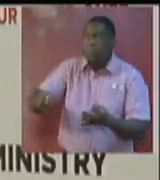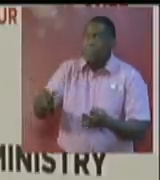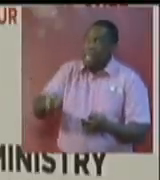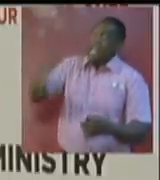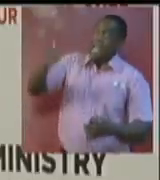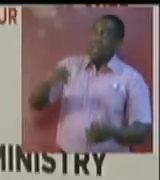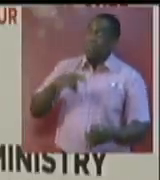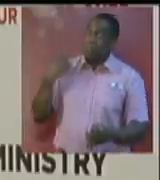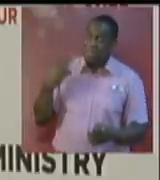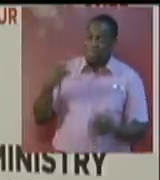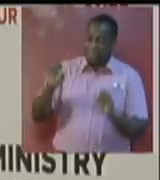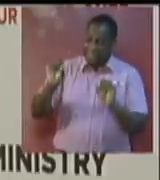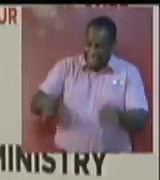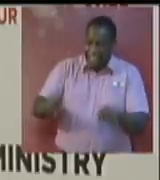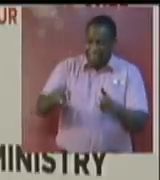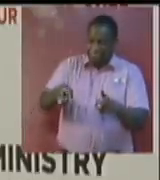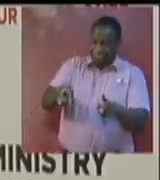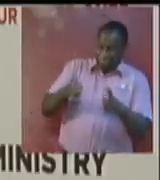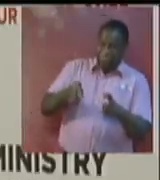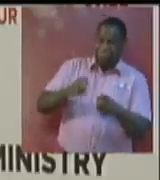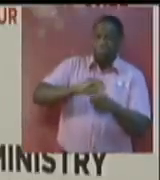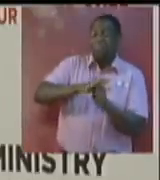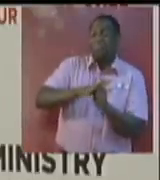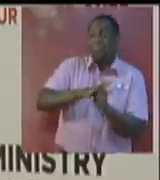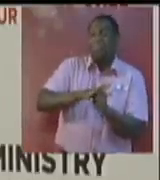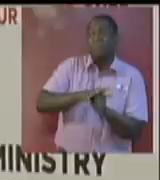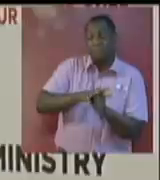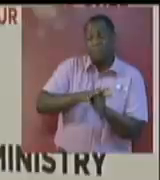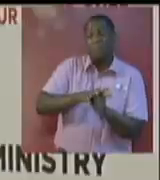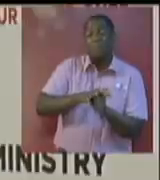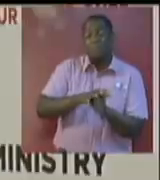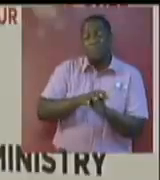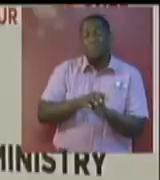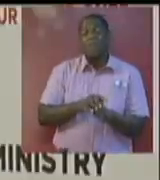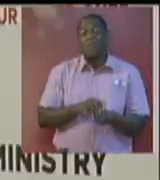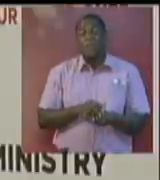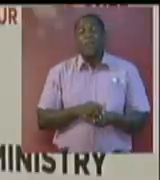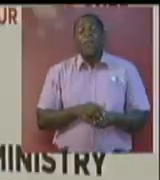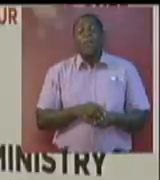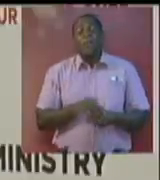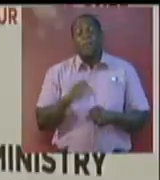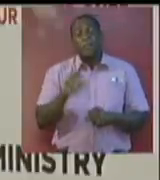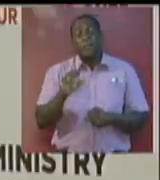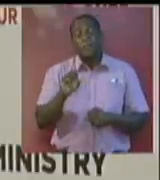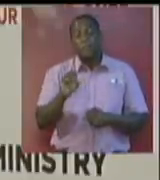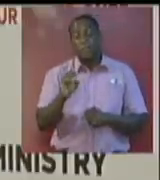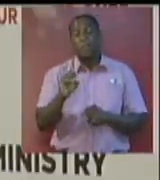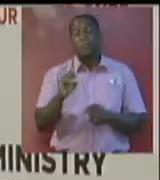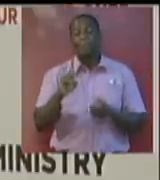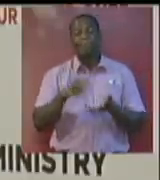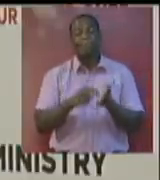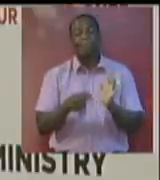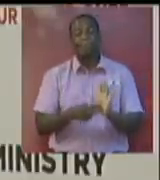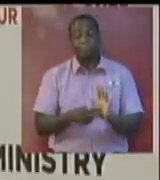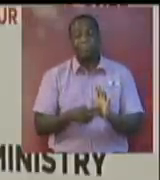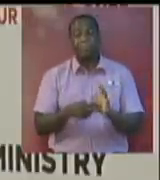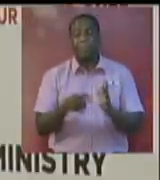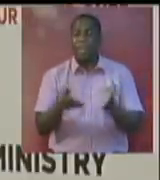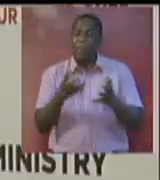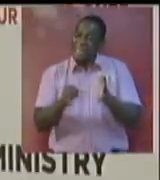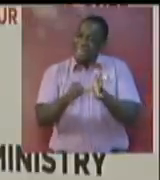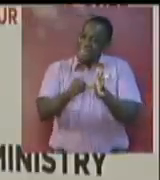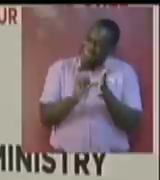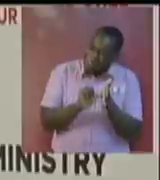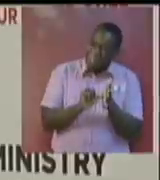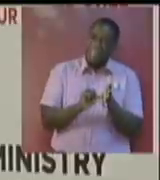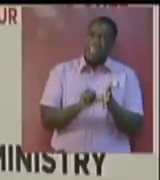work, you then become a risk for those persons. So what's the message I want to kind of underscore,